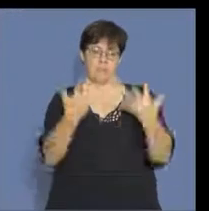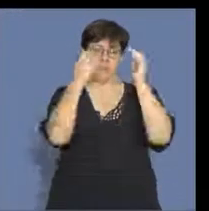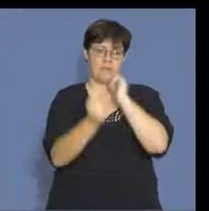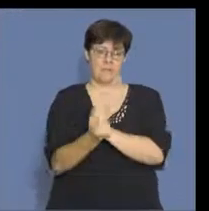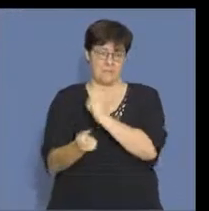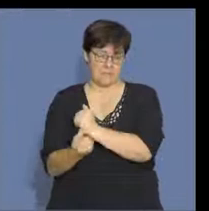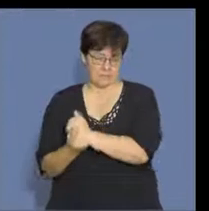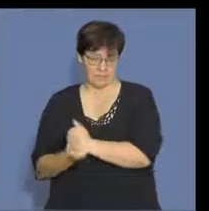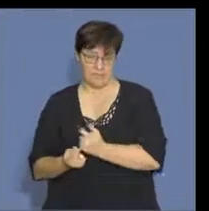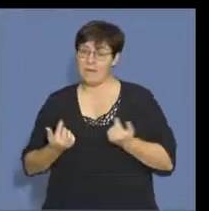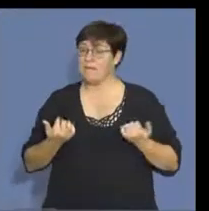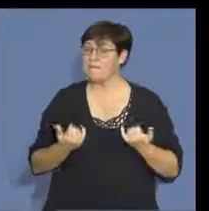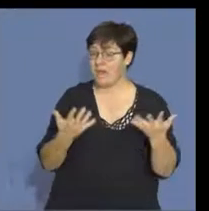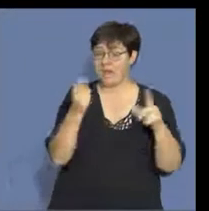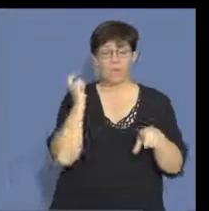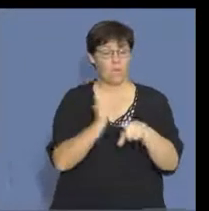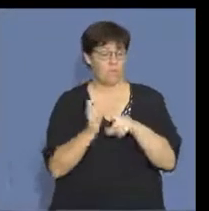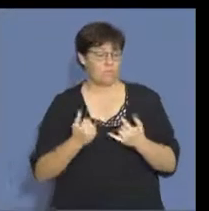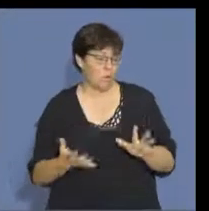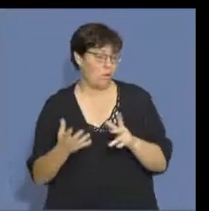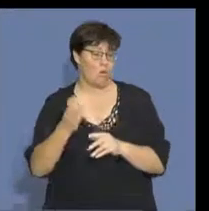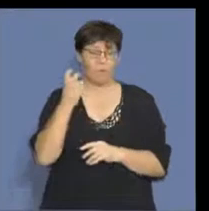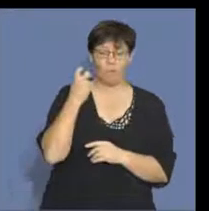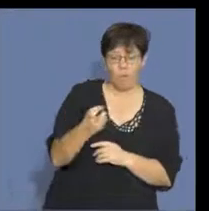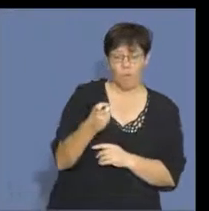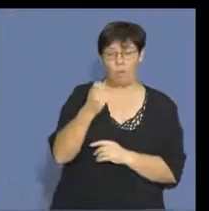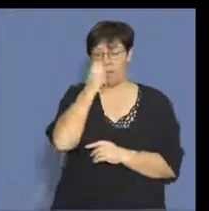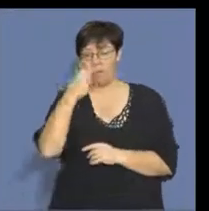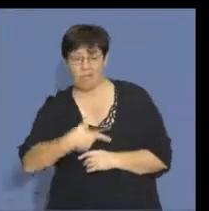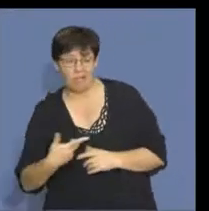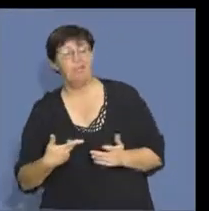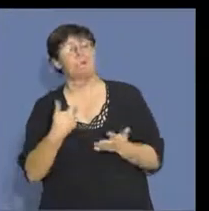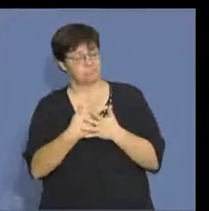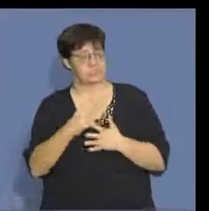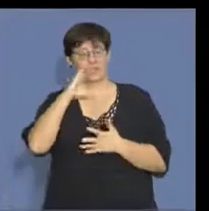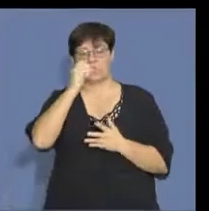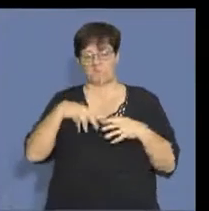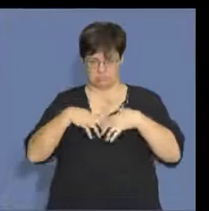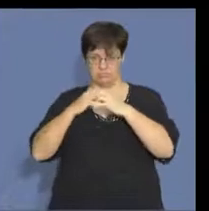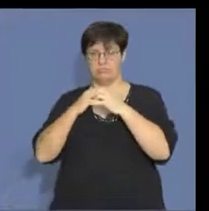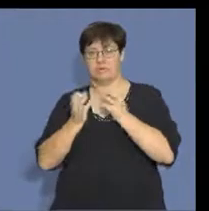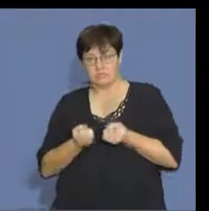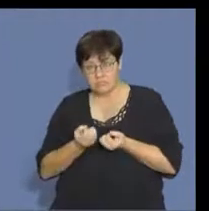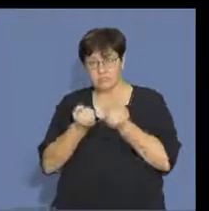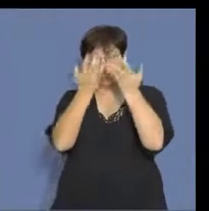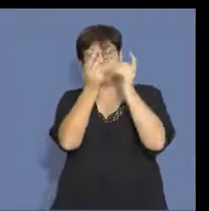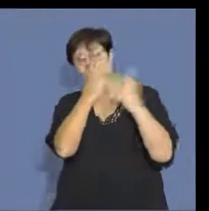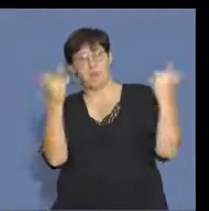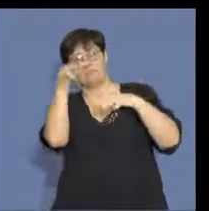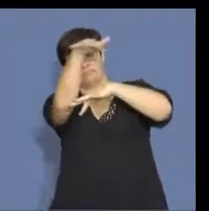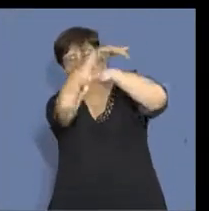again, fire, burning of wood, coal, etc., produces large amounts of carbon dioxide into the atmosphere.